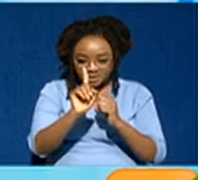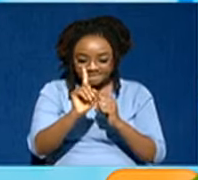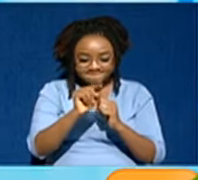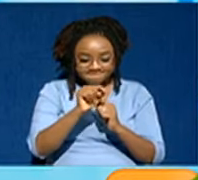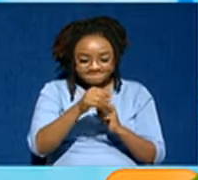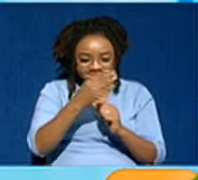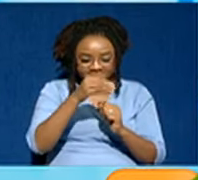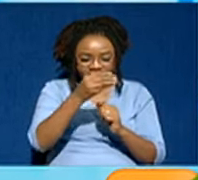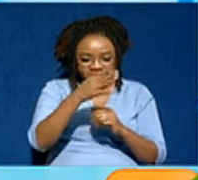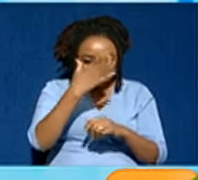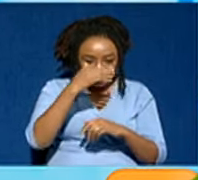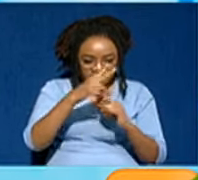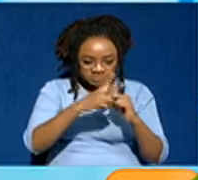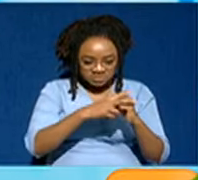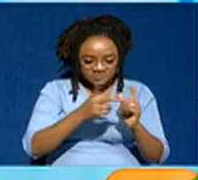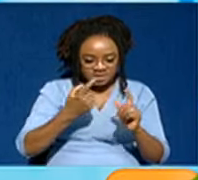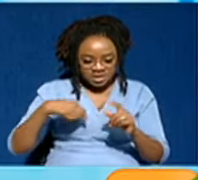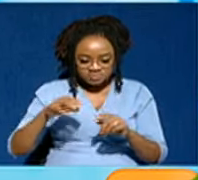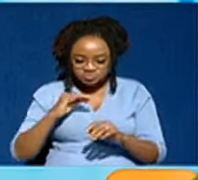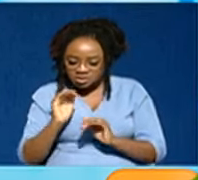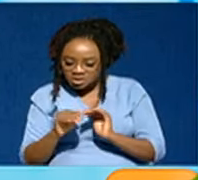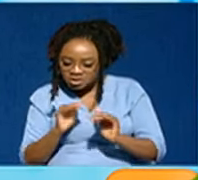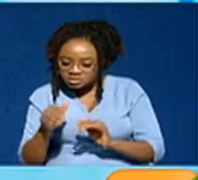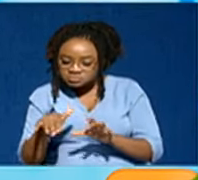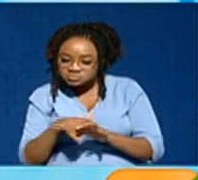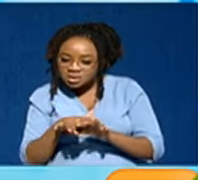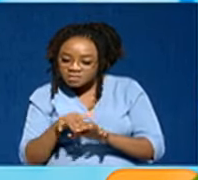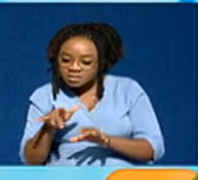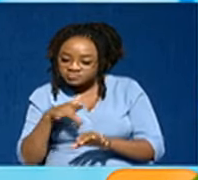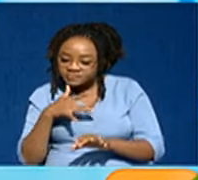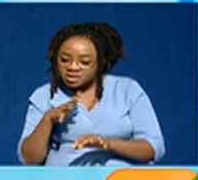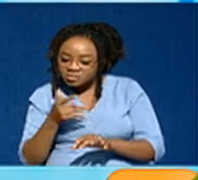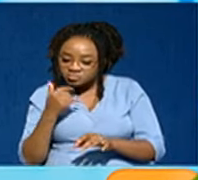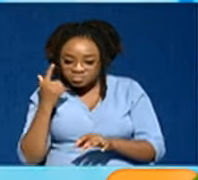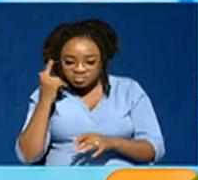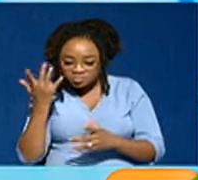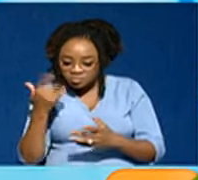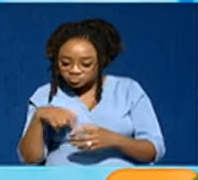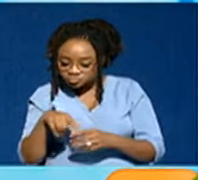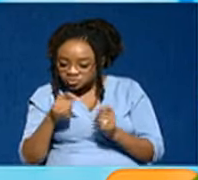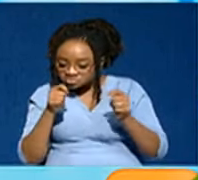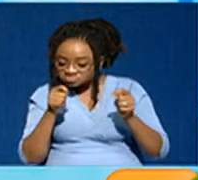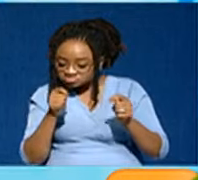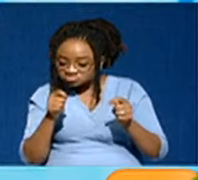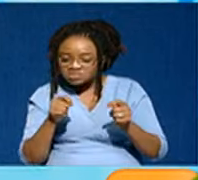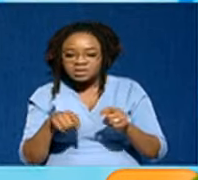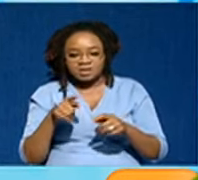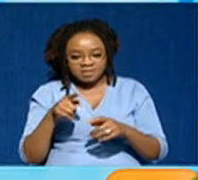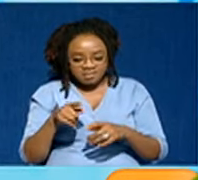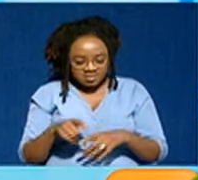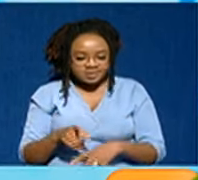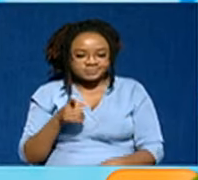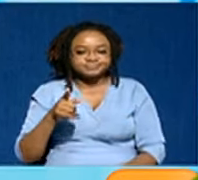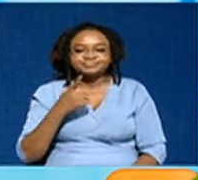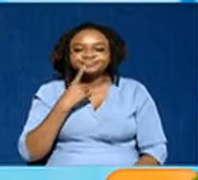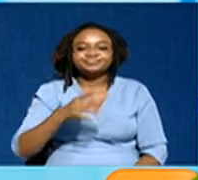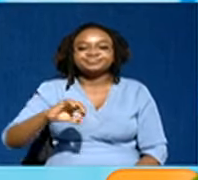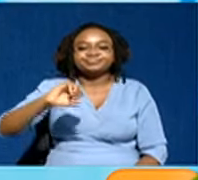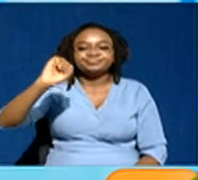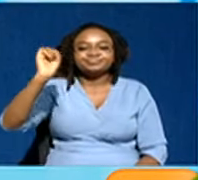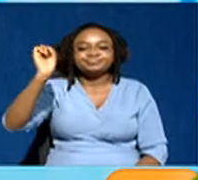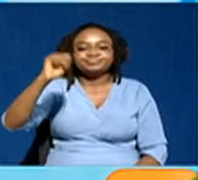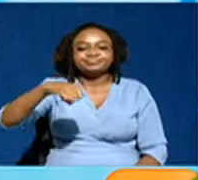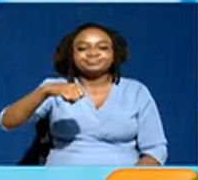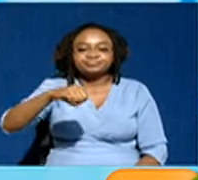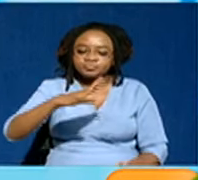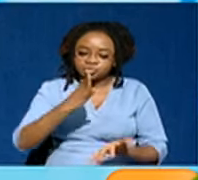more days, we are going to consult members. And so last week we went back to the members, and members said that you have